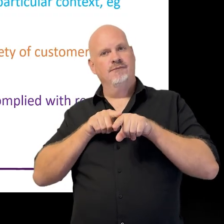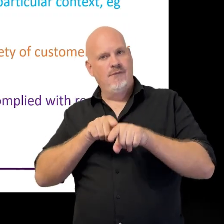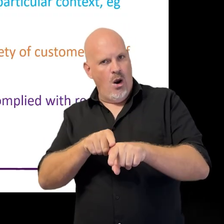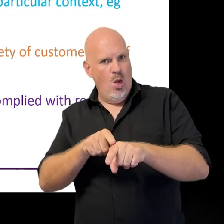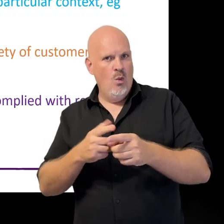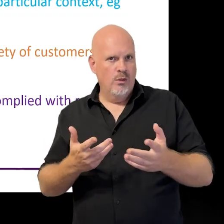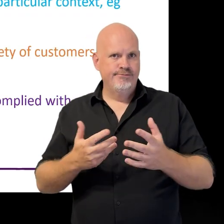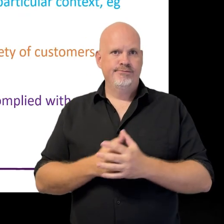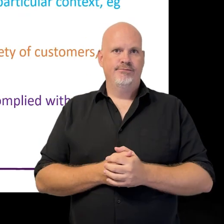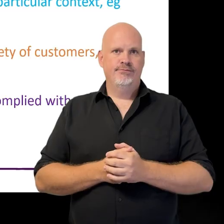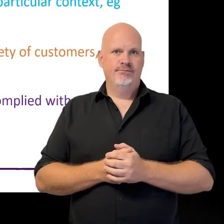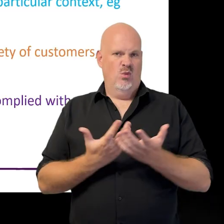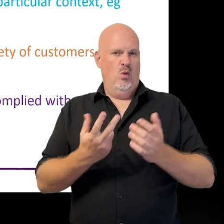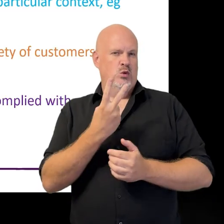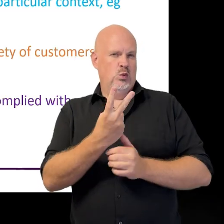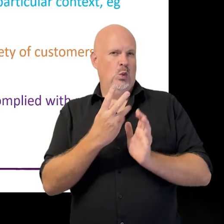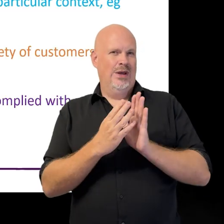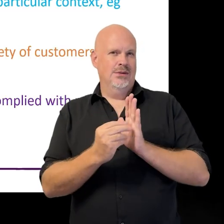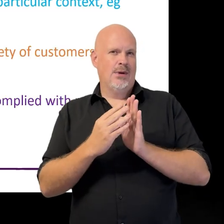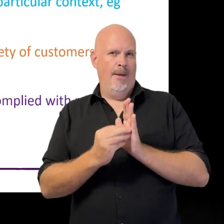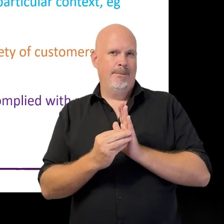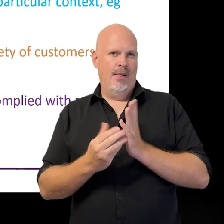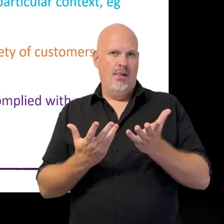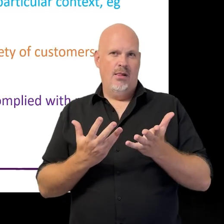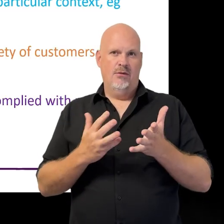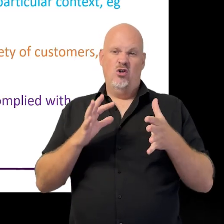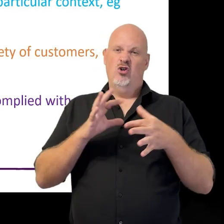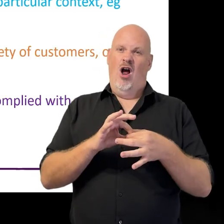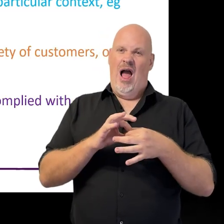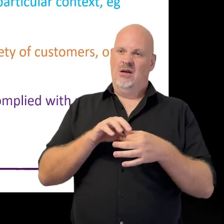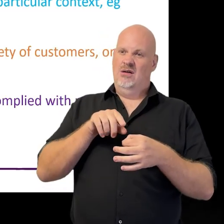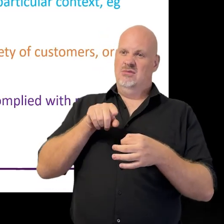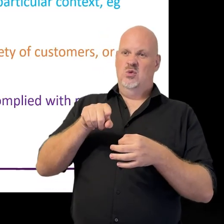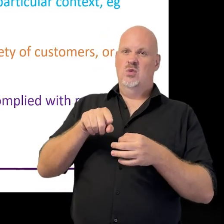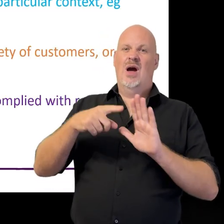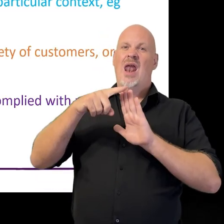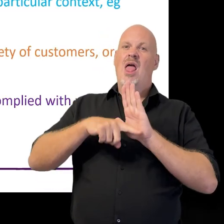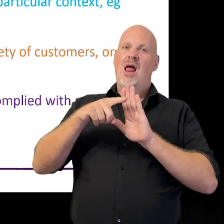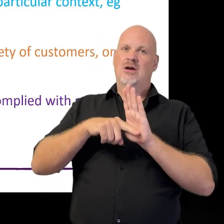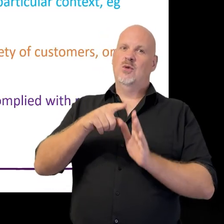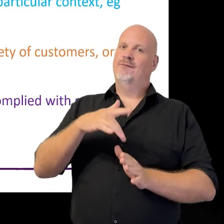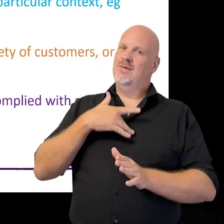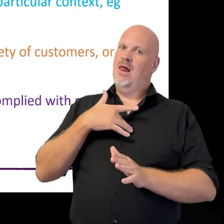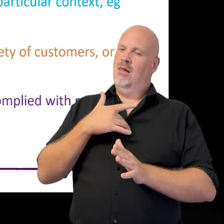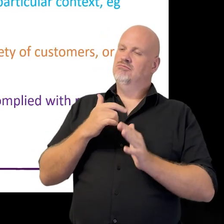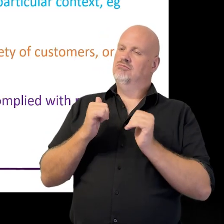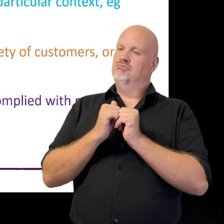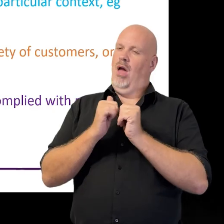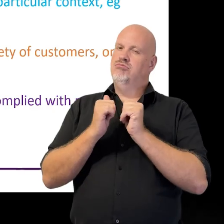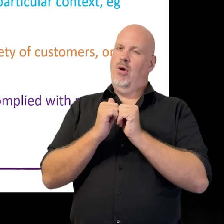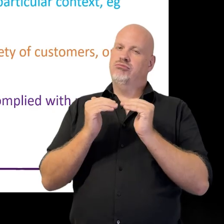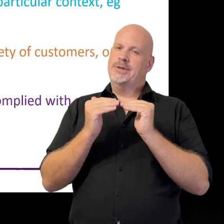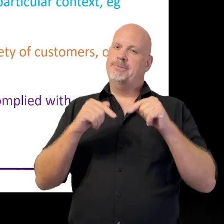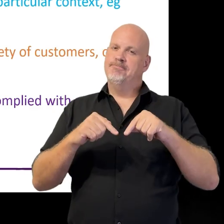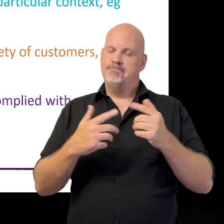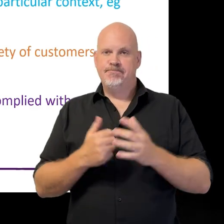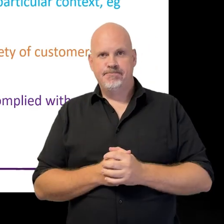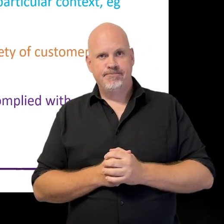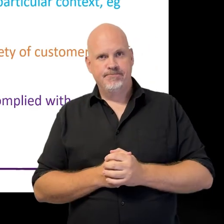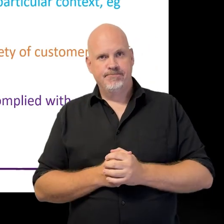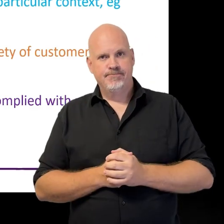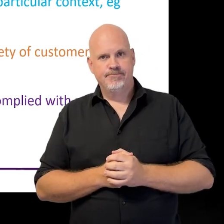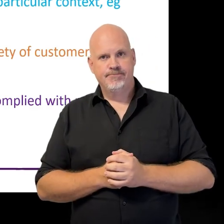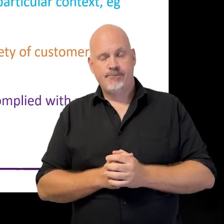Novus Care 2 examples of how you have complied with law in your work, or if necessary, in